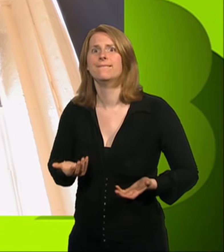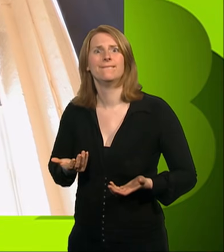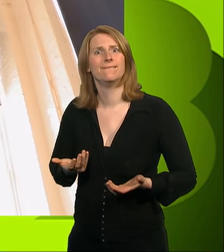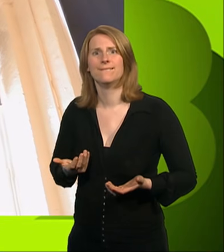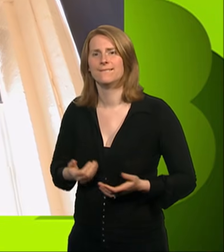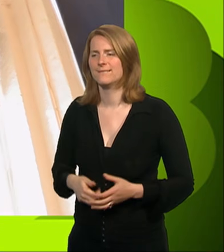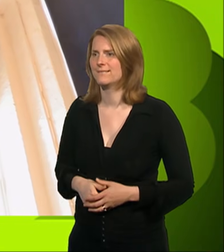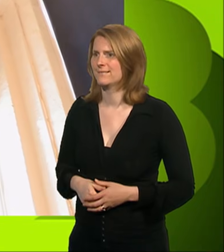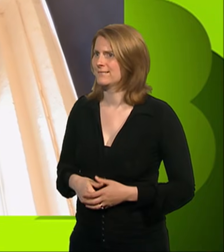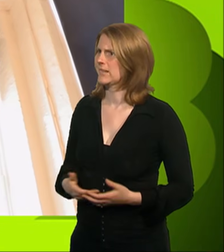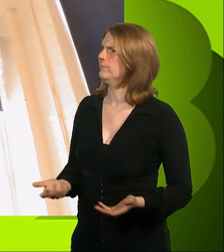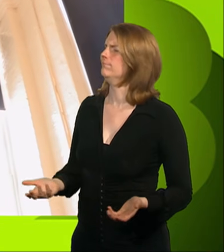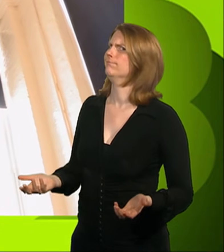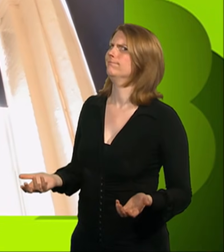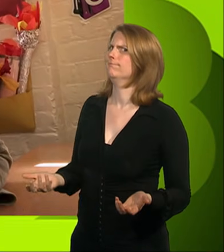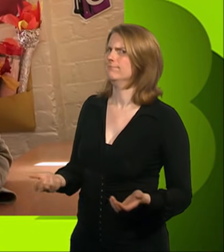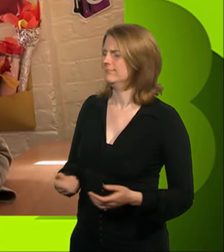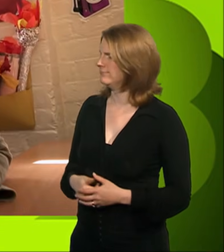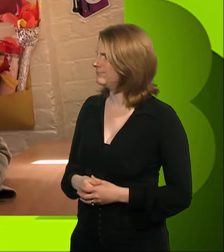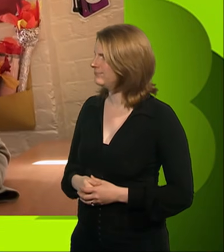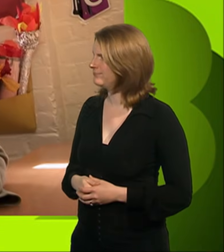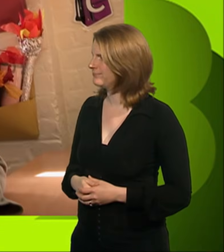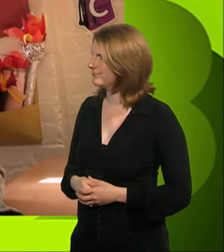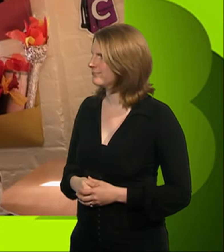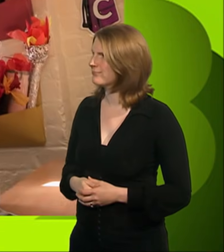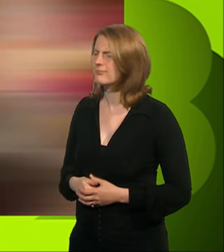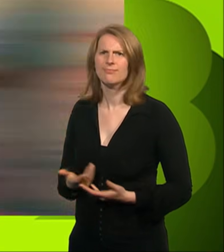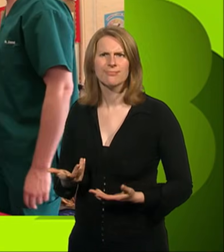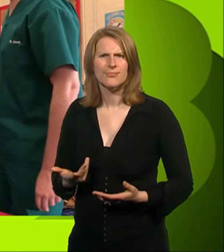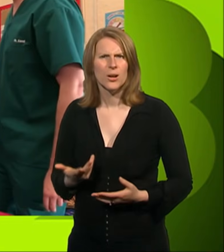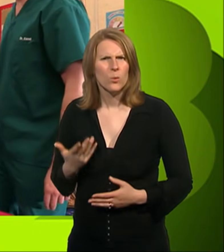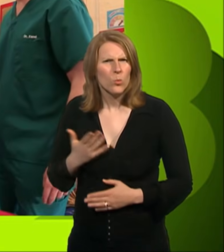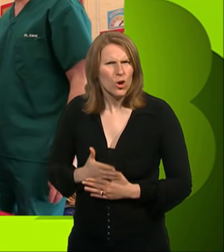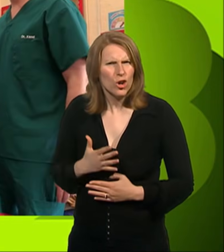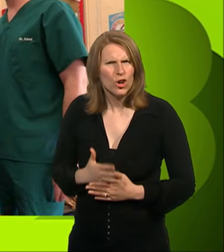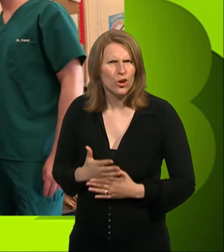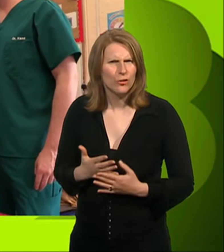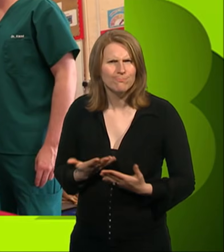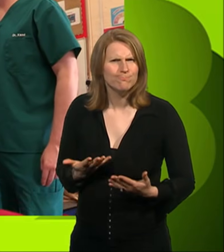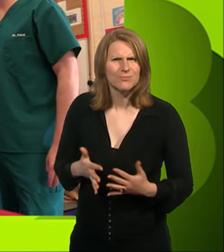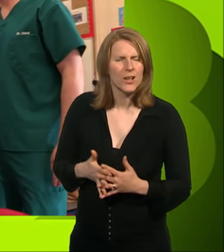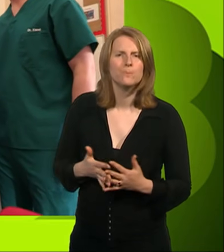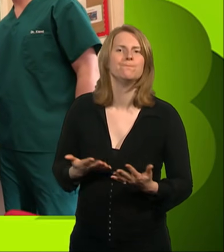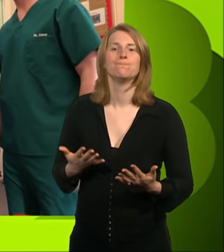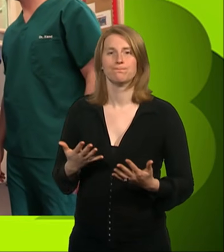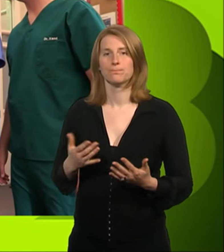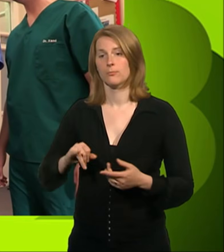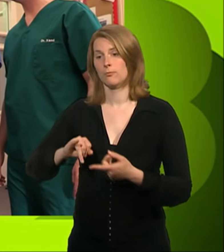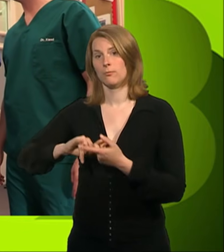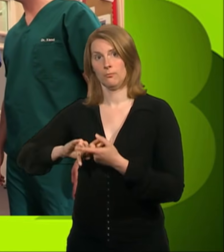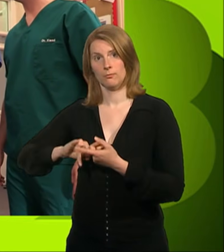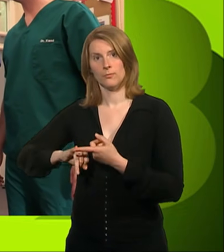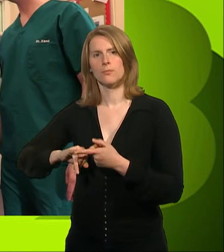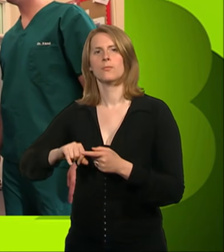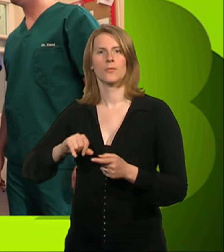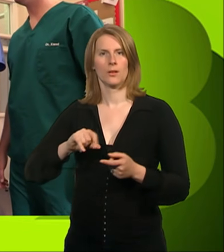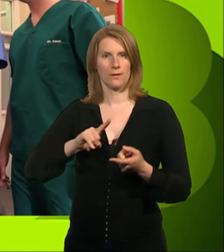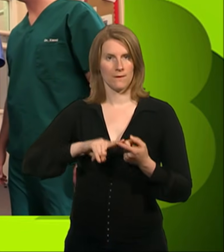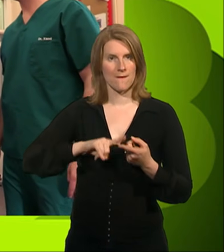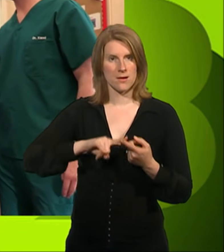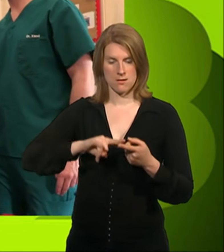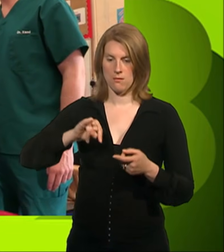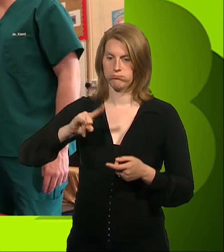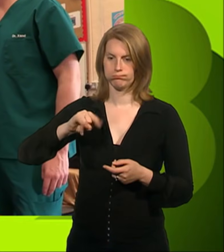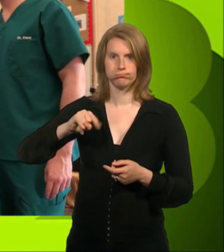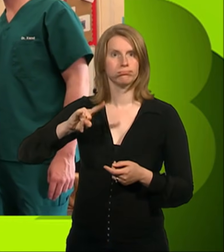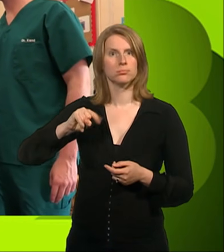you can. None of them can do it. So how does it work then? Your little finger and your first finger have their own muscles,